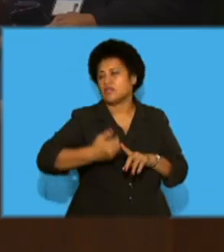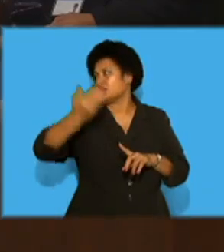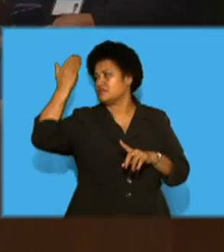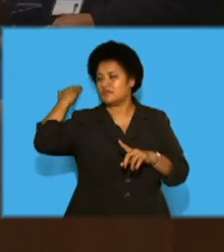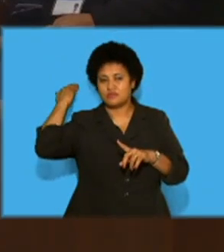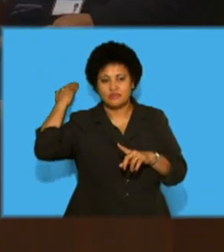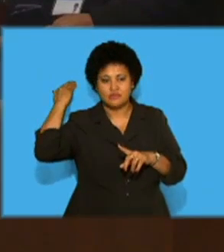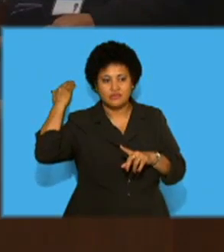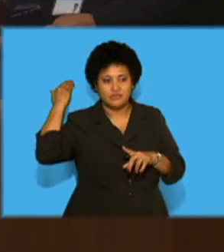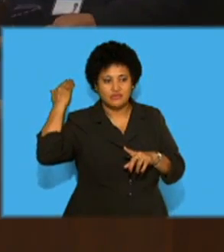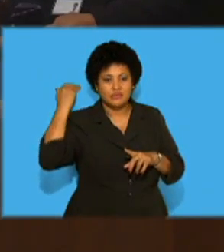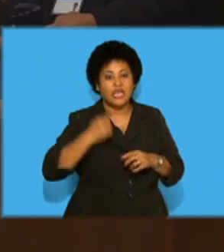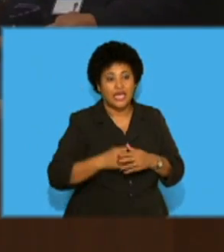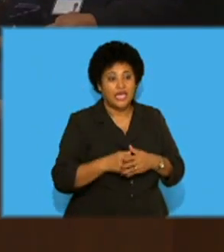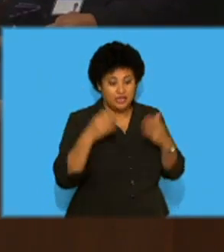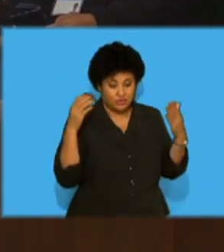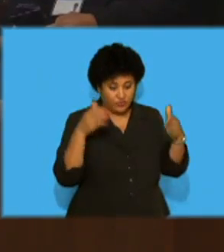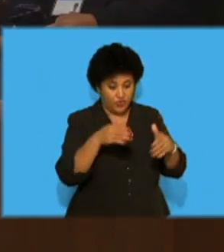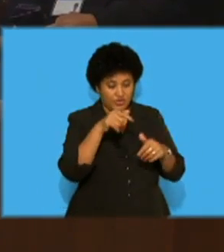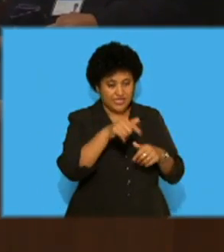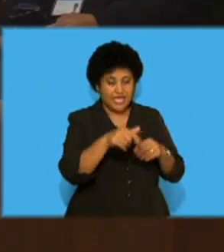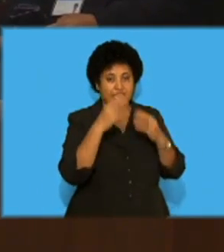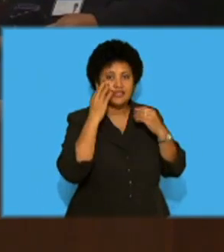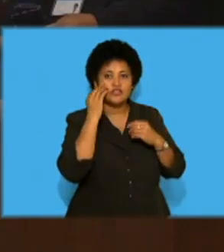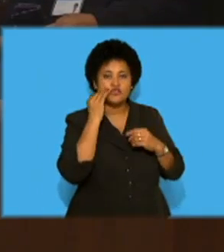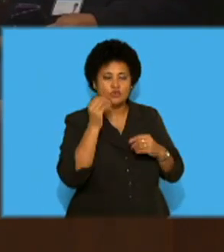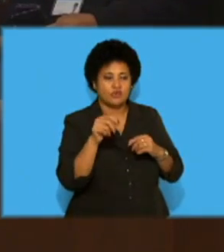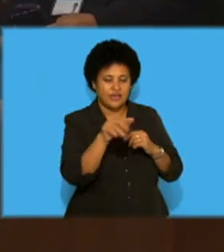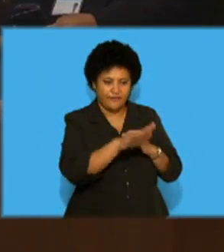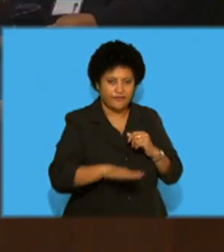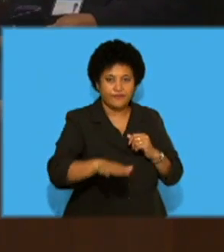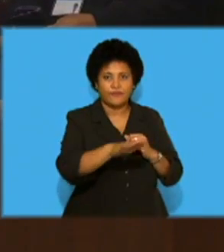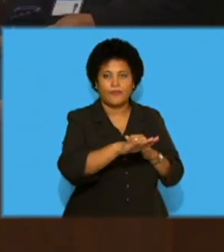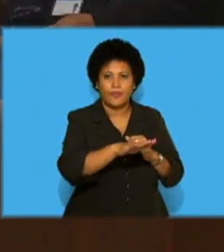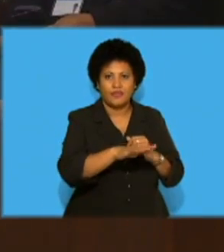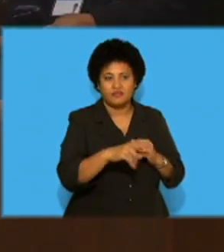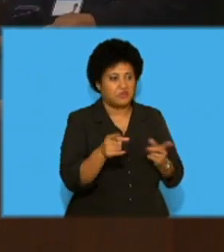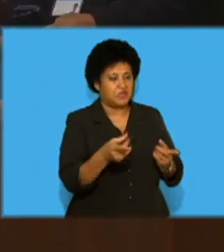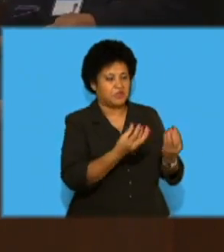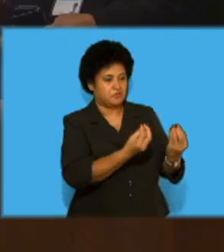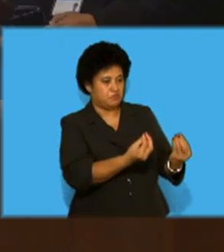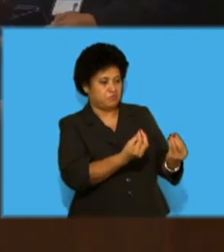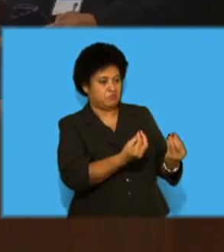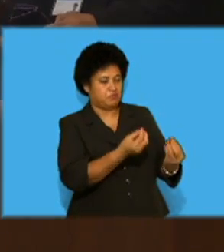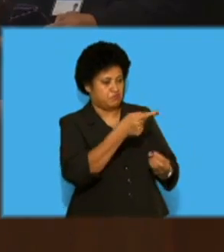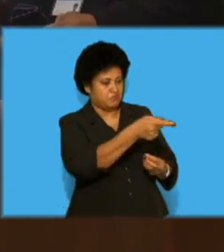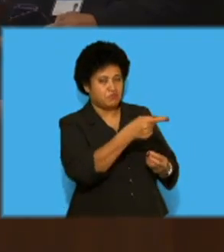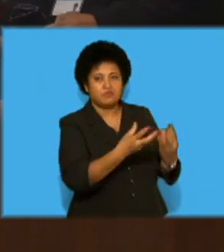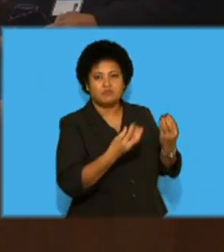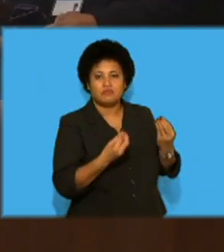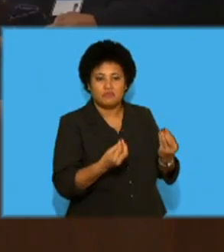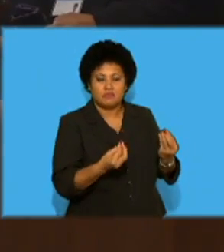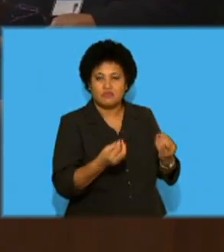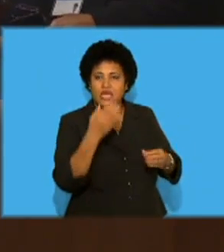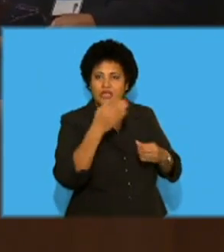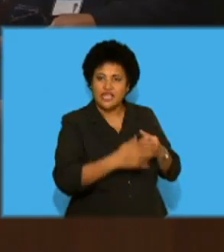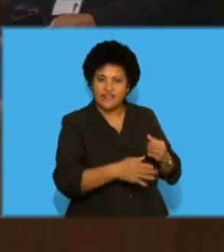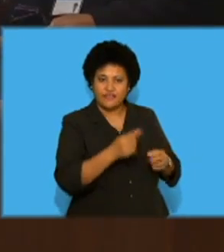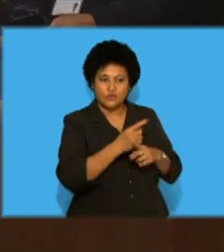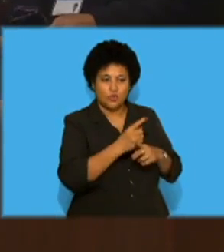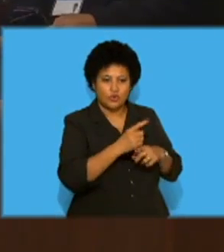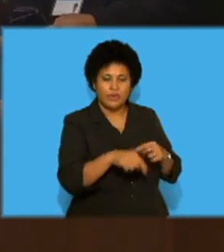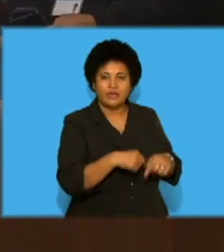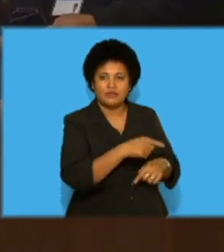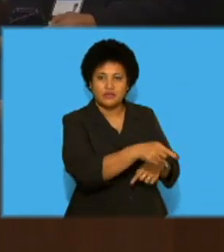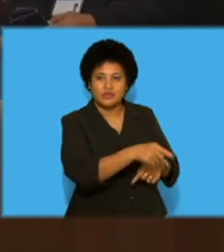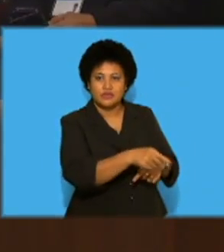of the cane belt. That is what he's not talking about, Madam Speaker. What he also needs to understand and talk about, this is what they don't talk about. He goes around